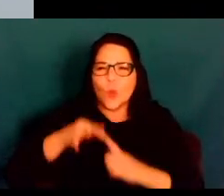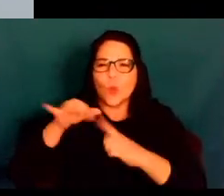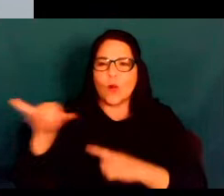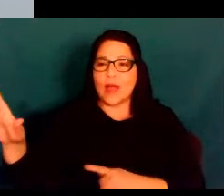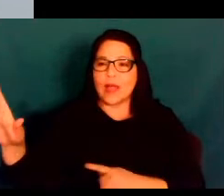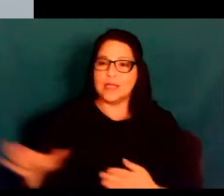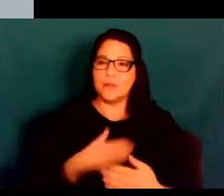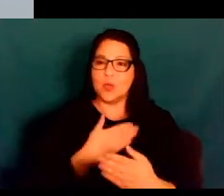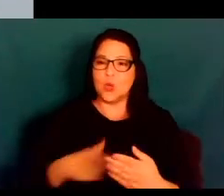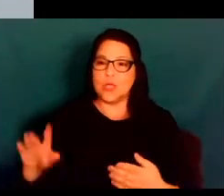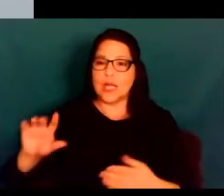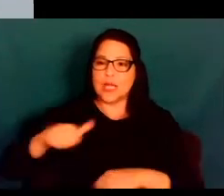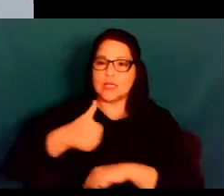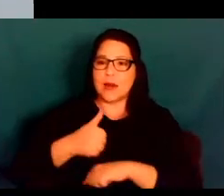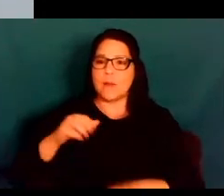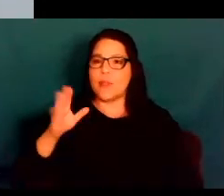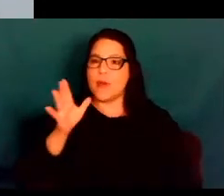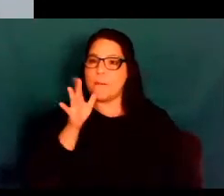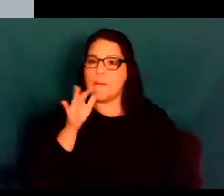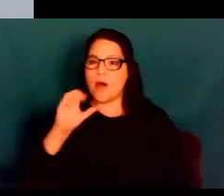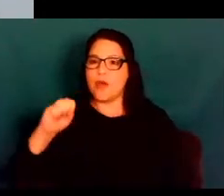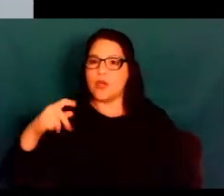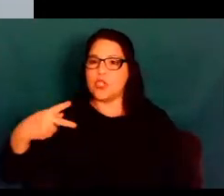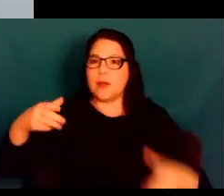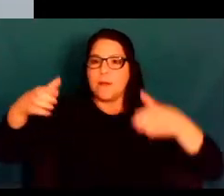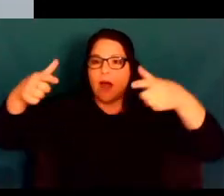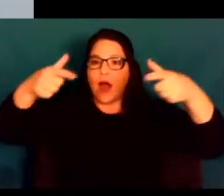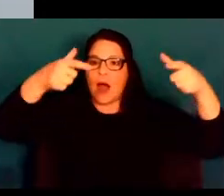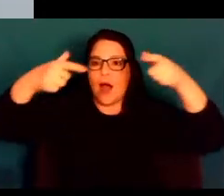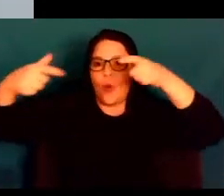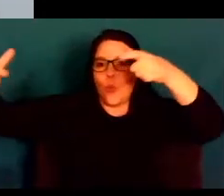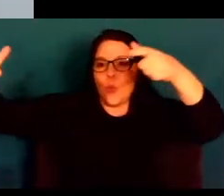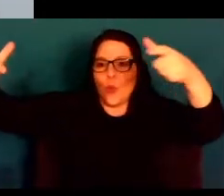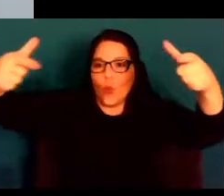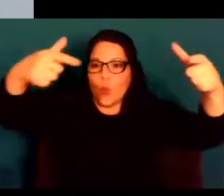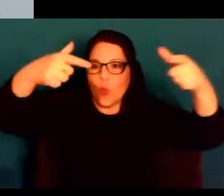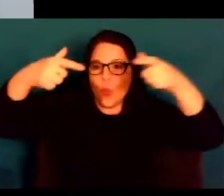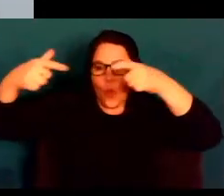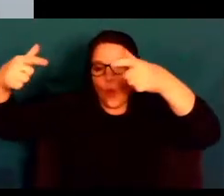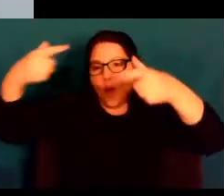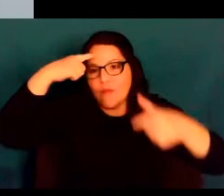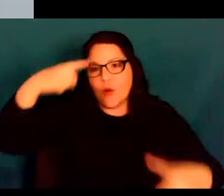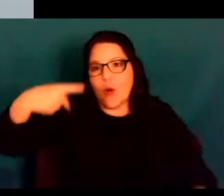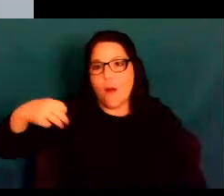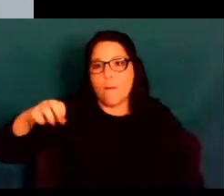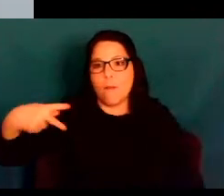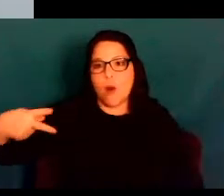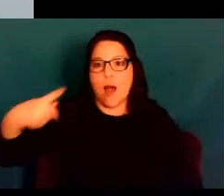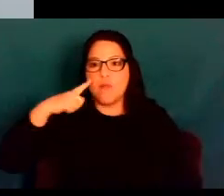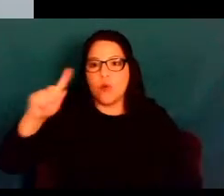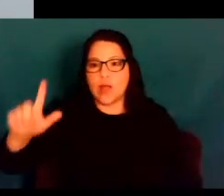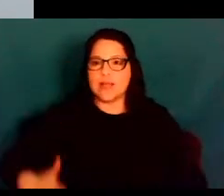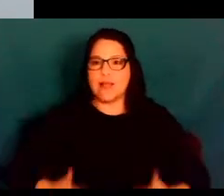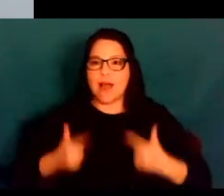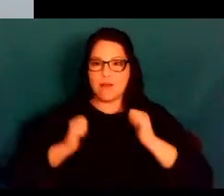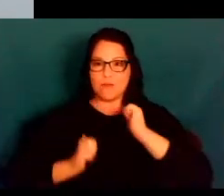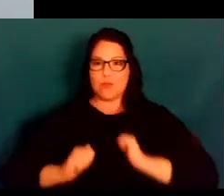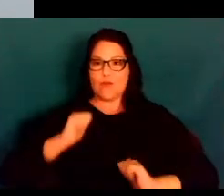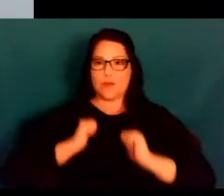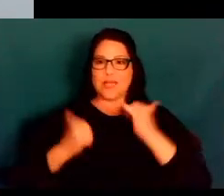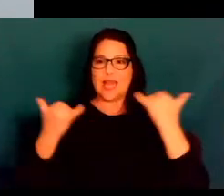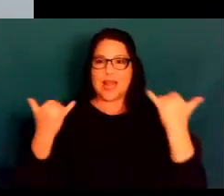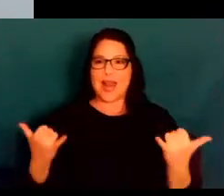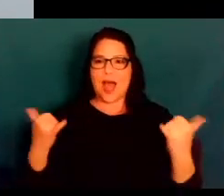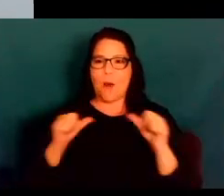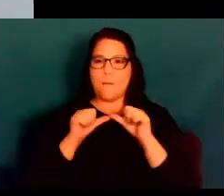the iconic mothership for use as a centerpiece stage prop for Parliament Funkadelic live performances, which is now